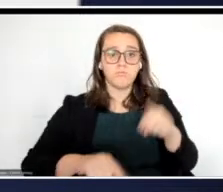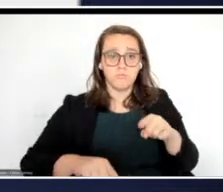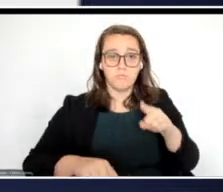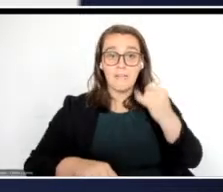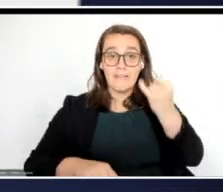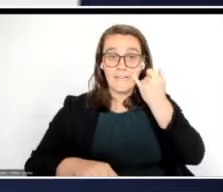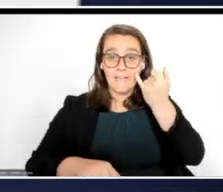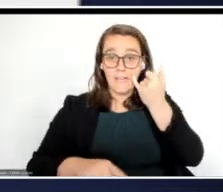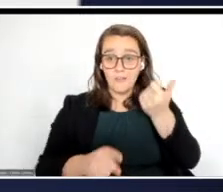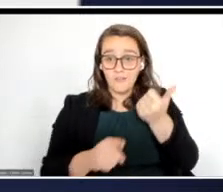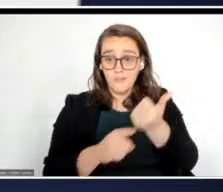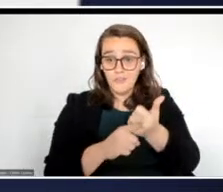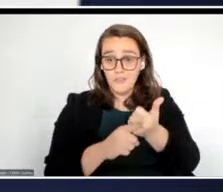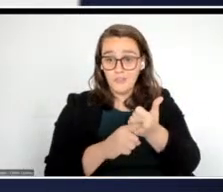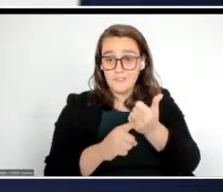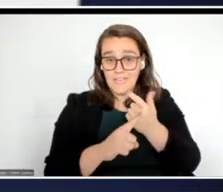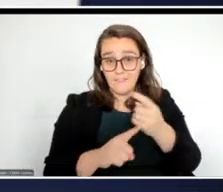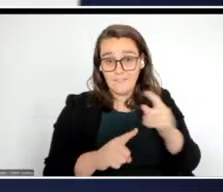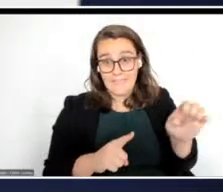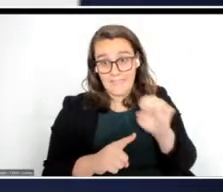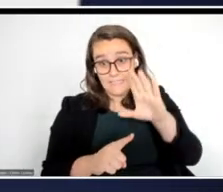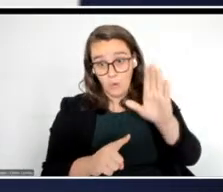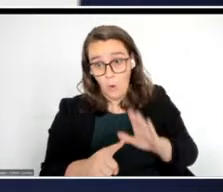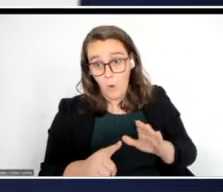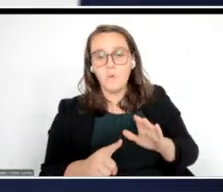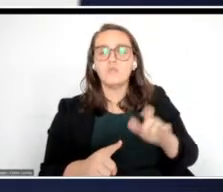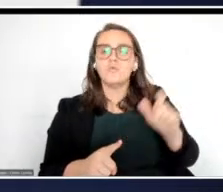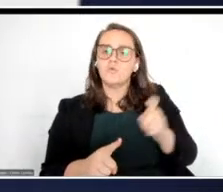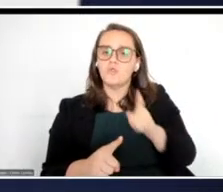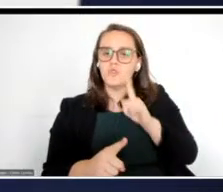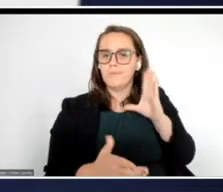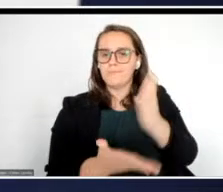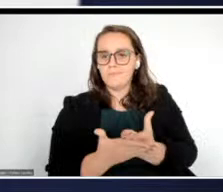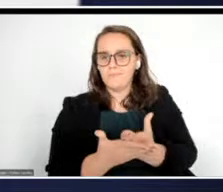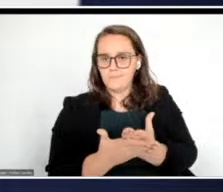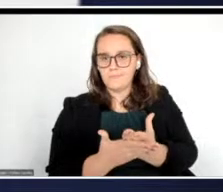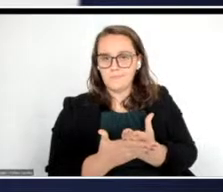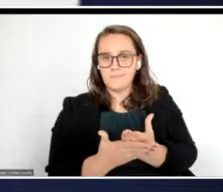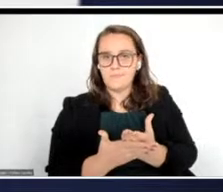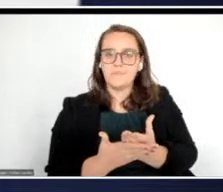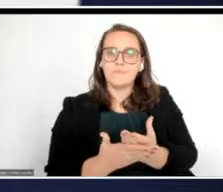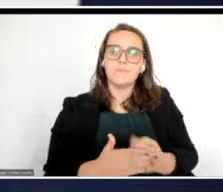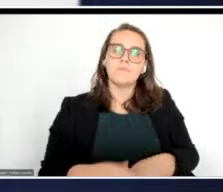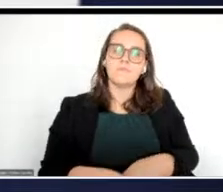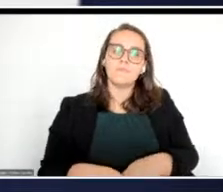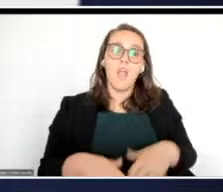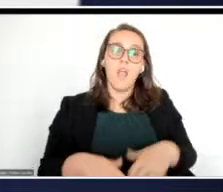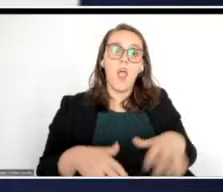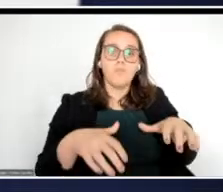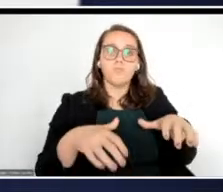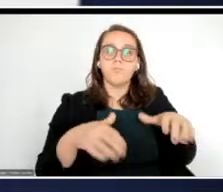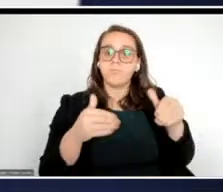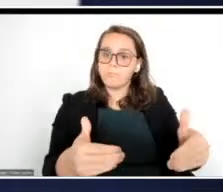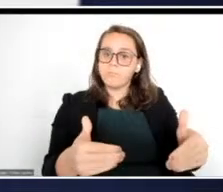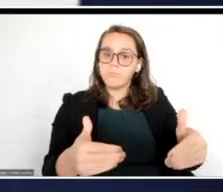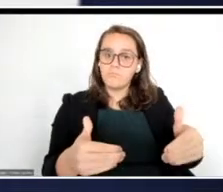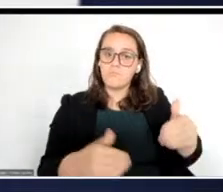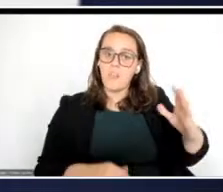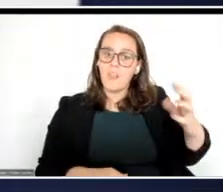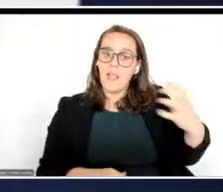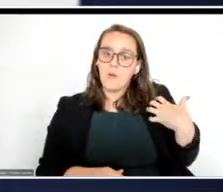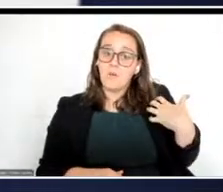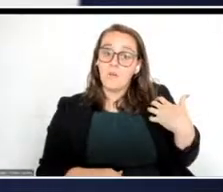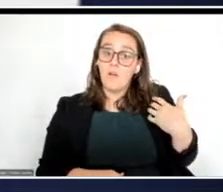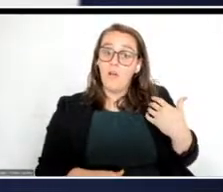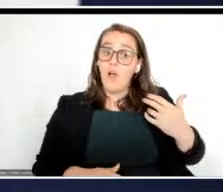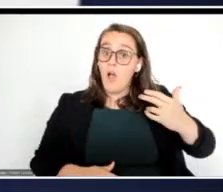of the Mississippi, you can and should be there. Advance on the Capitol. Keep your guns hidden, don't